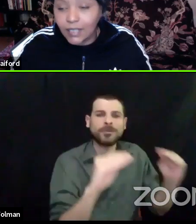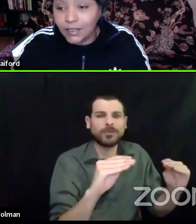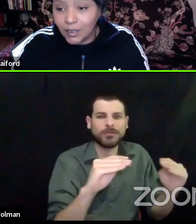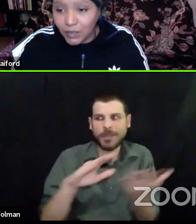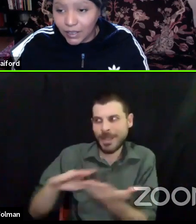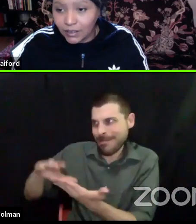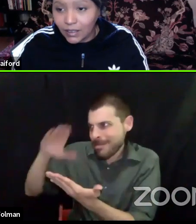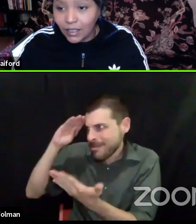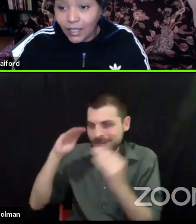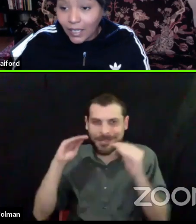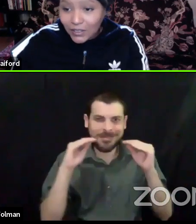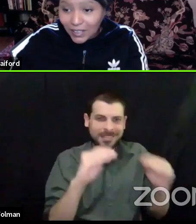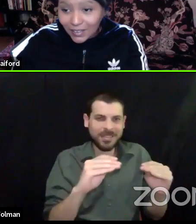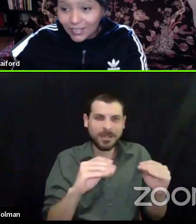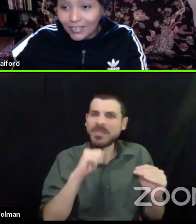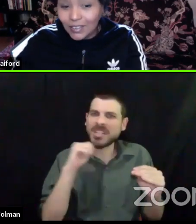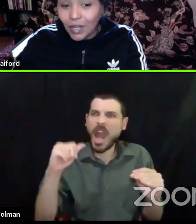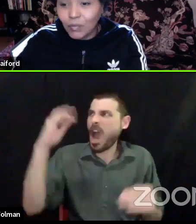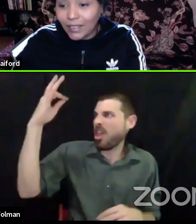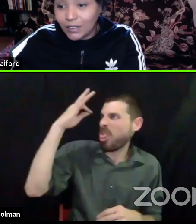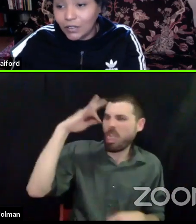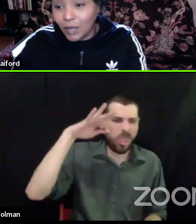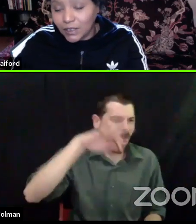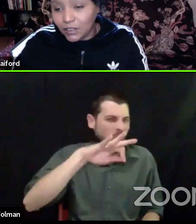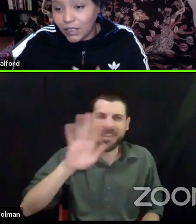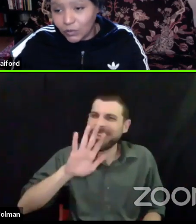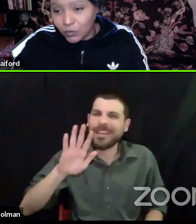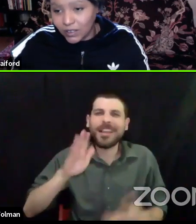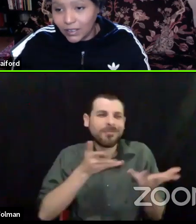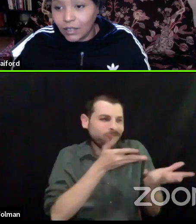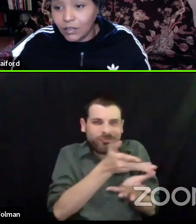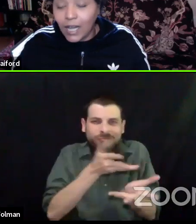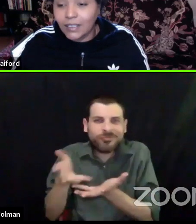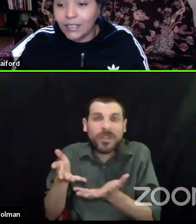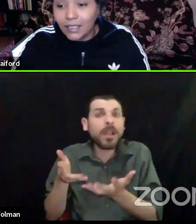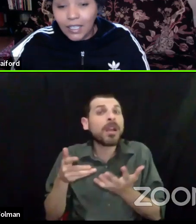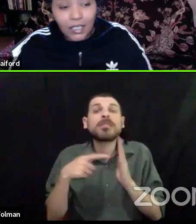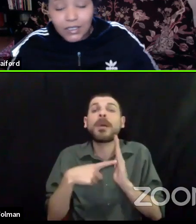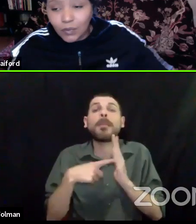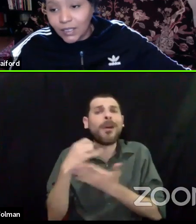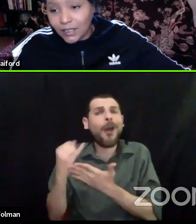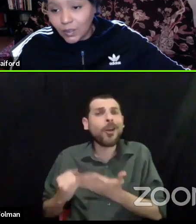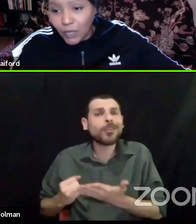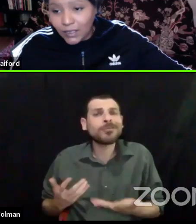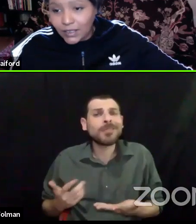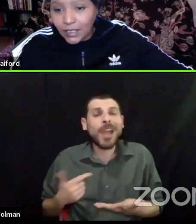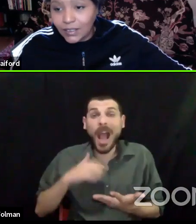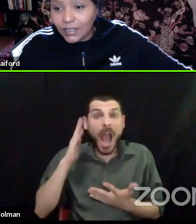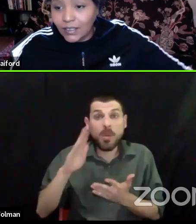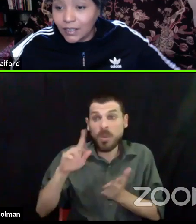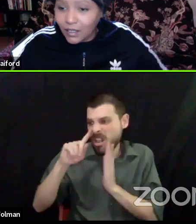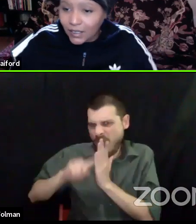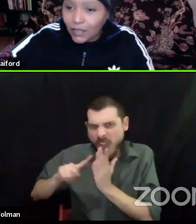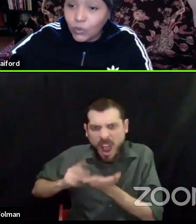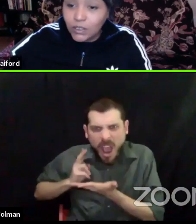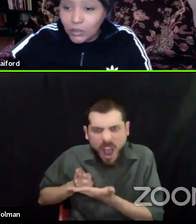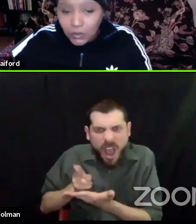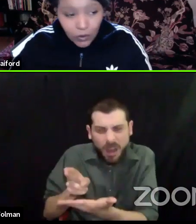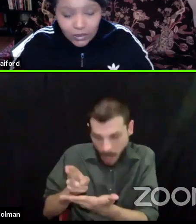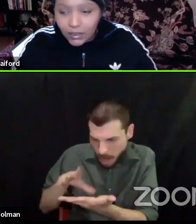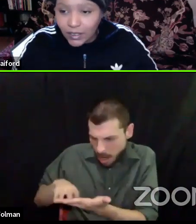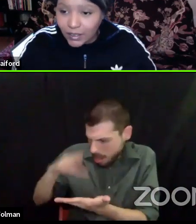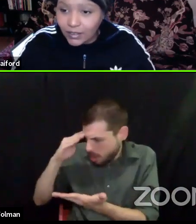not intimidating. And I use art, you know, I'm like you, I'm constructive with it. I'll audit something that somebody says, and then I'll connect with